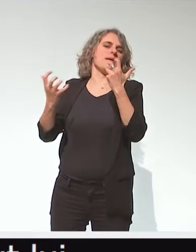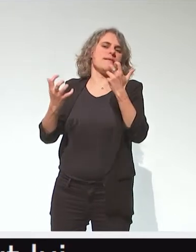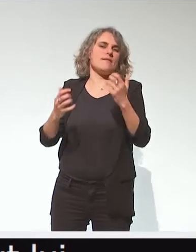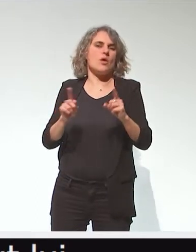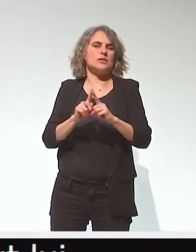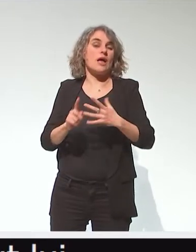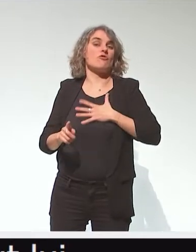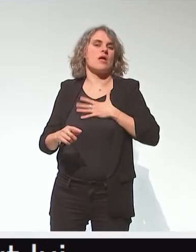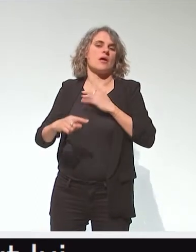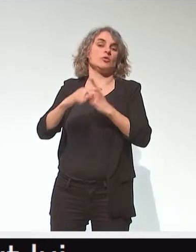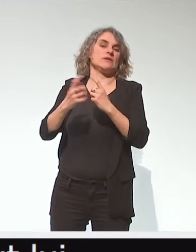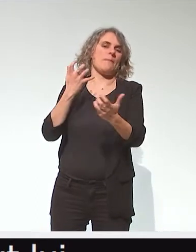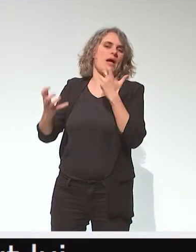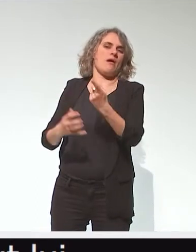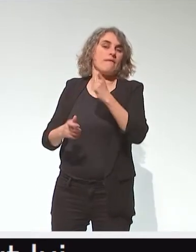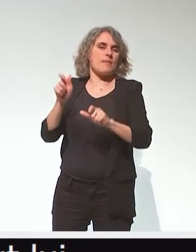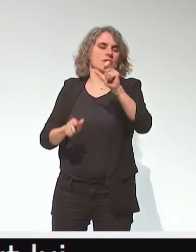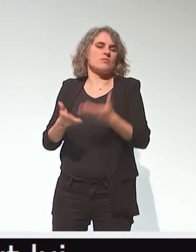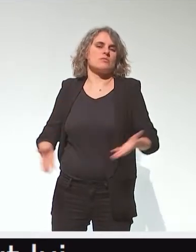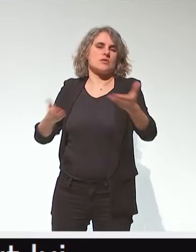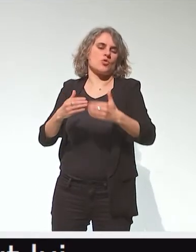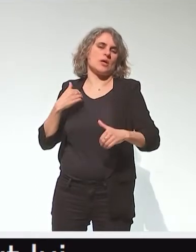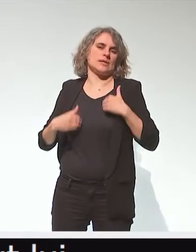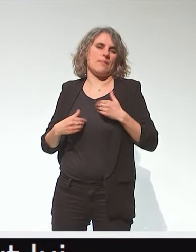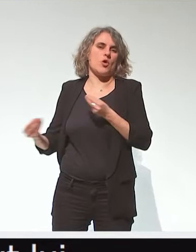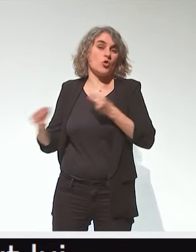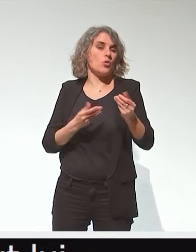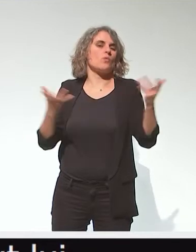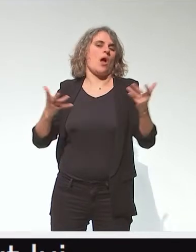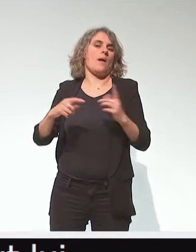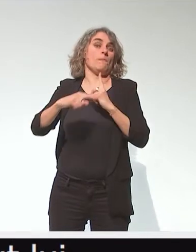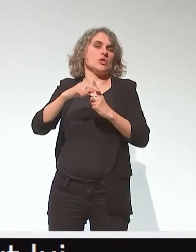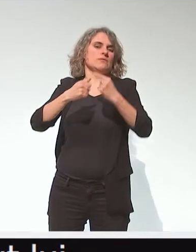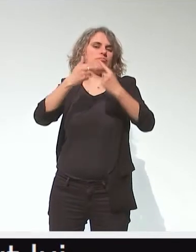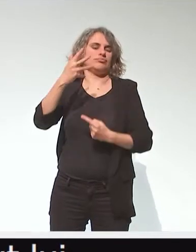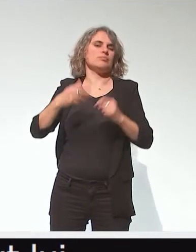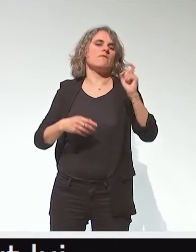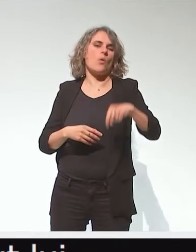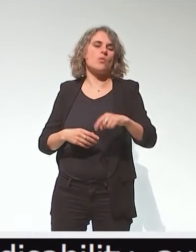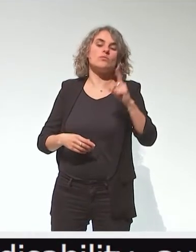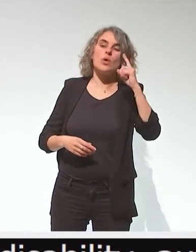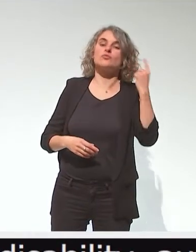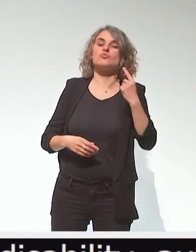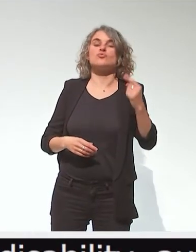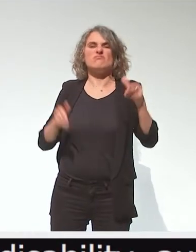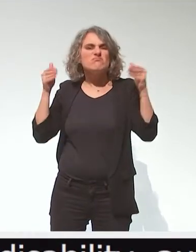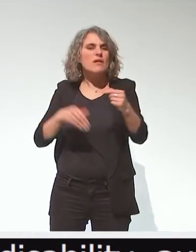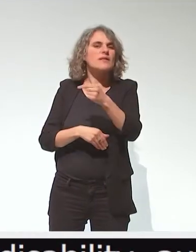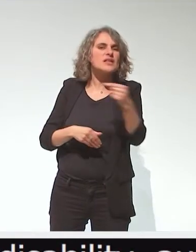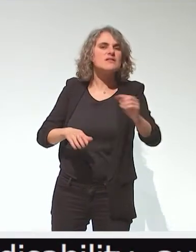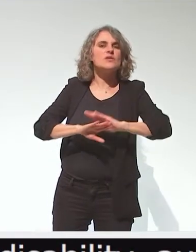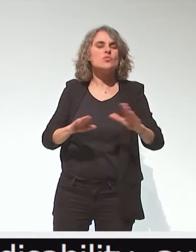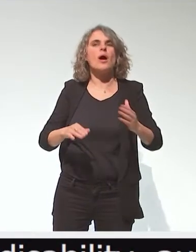we need to bring into stark relief their value added. The value added that can be provided by a disabled person to an employer, rather